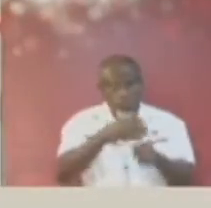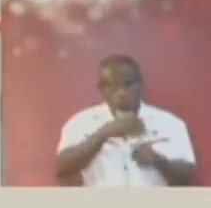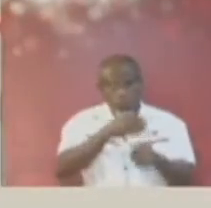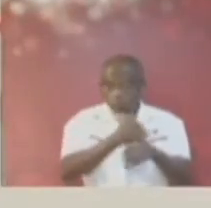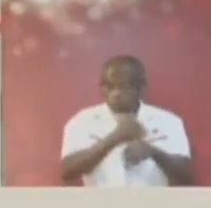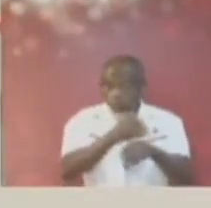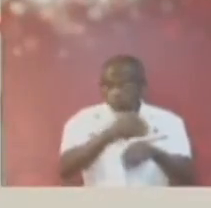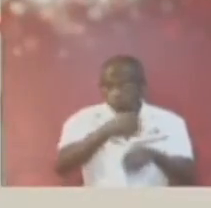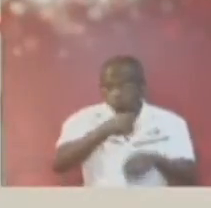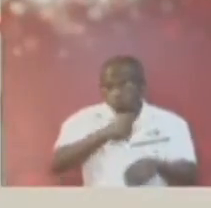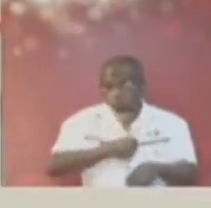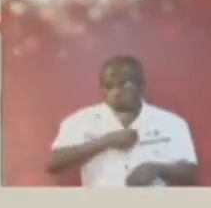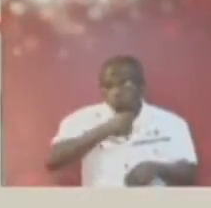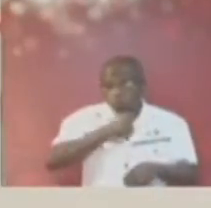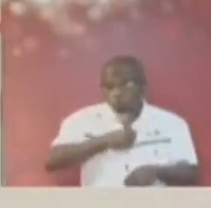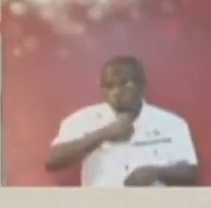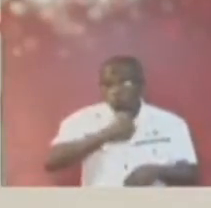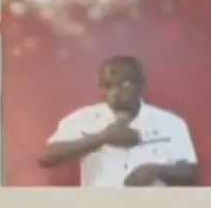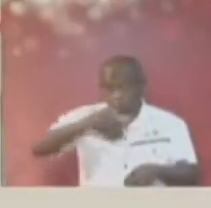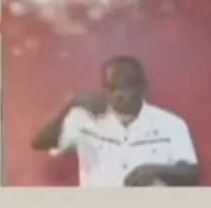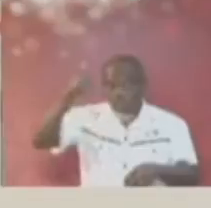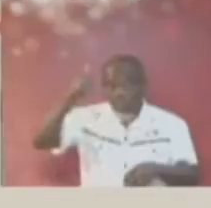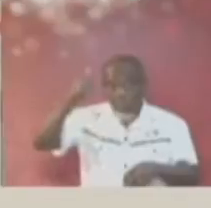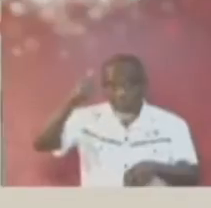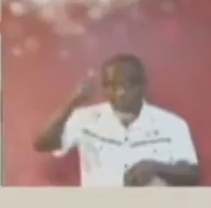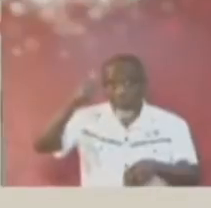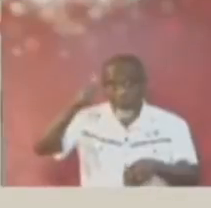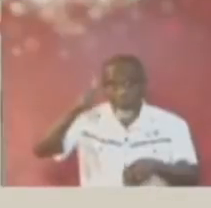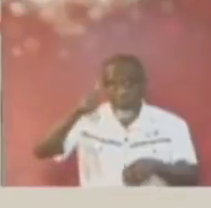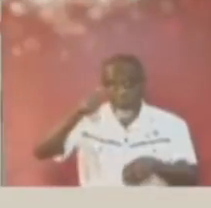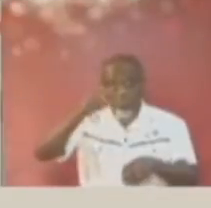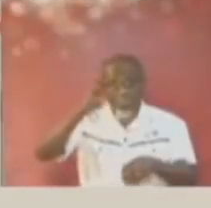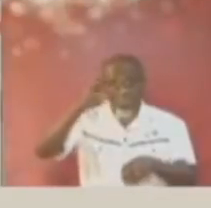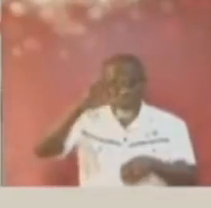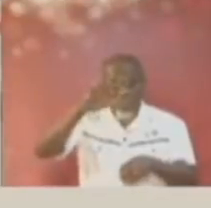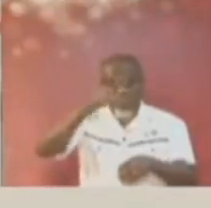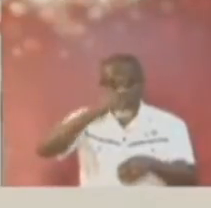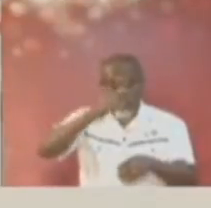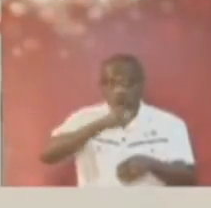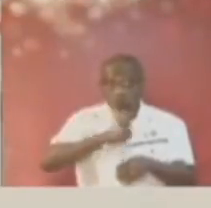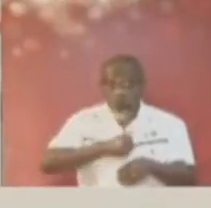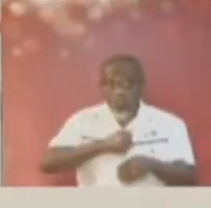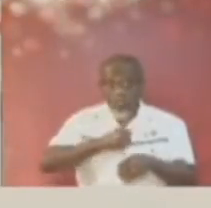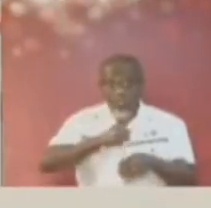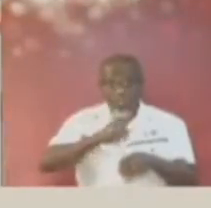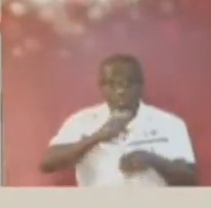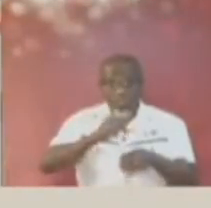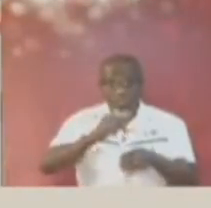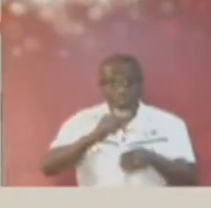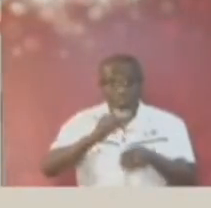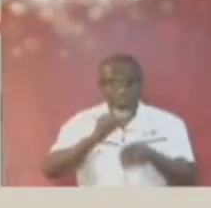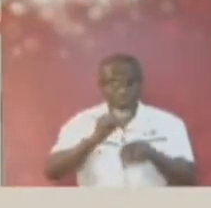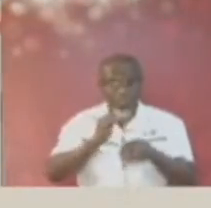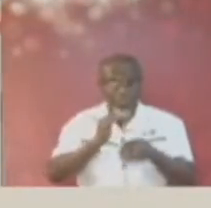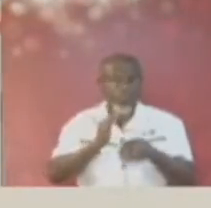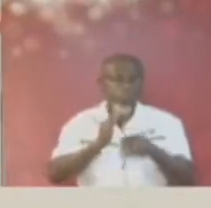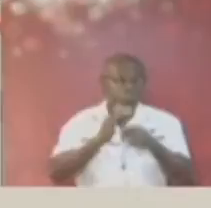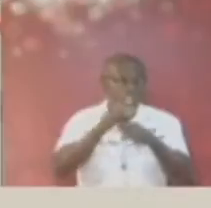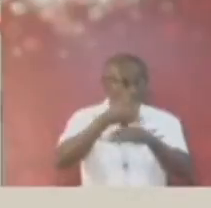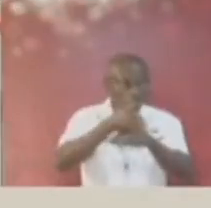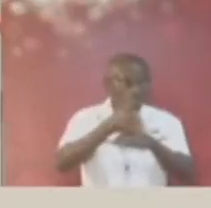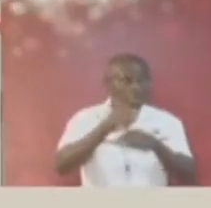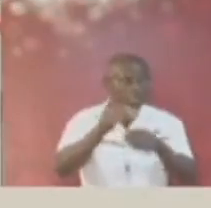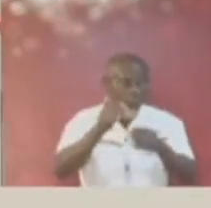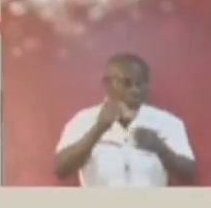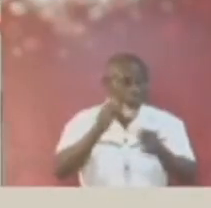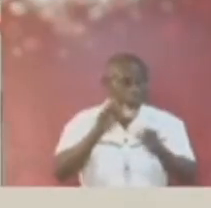50%. Once you cross 65 years of age and onwards, about 50% of the population would